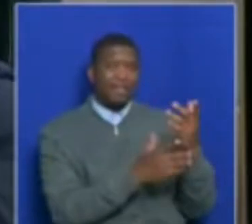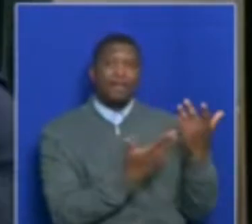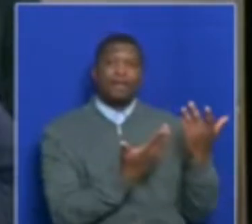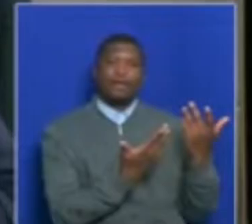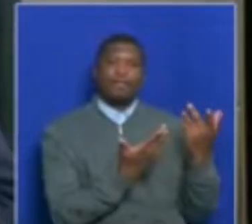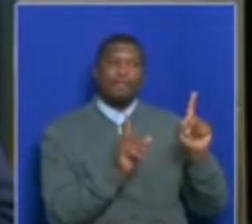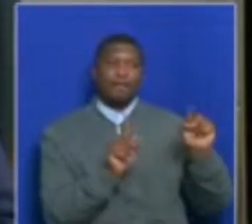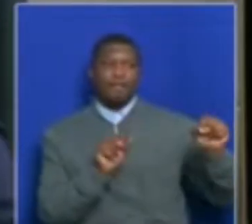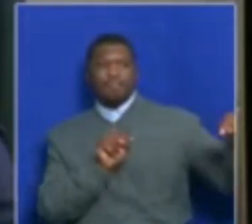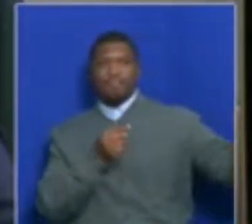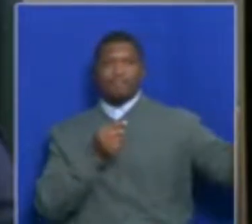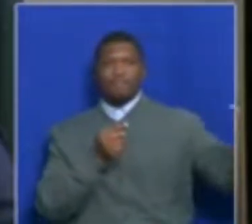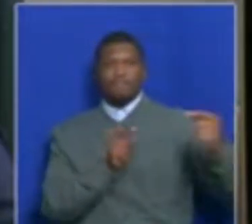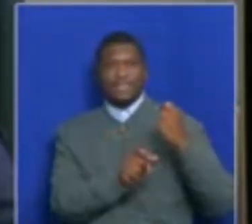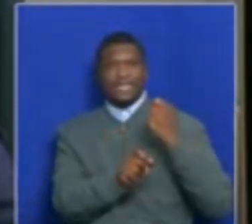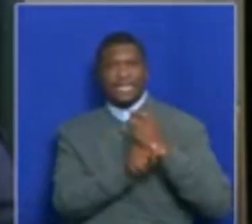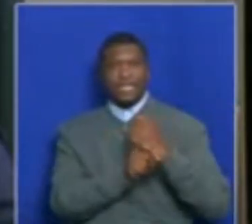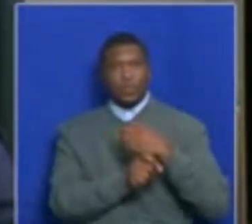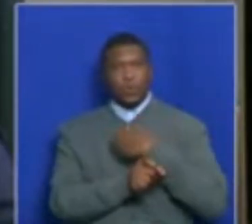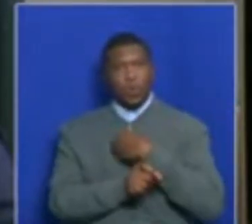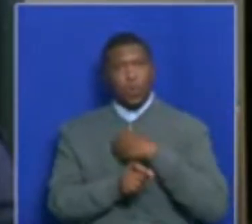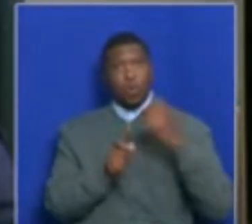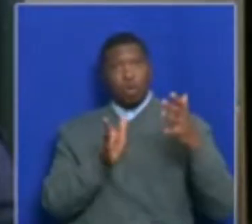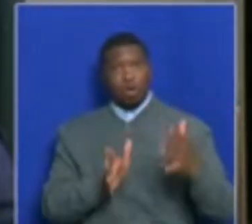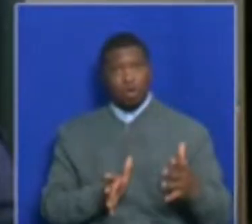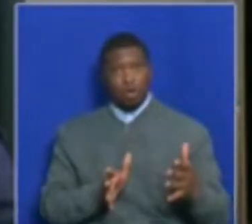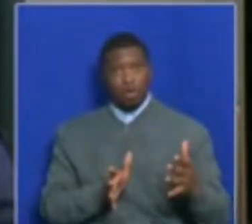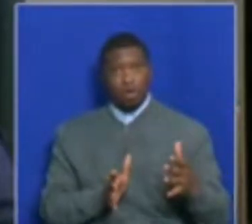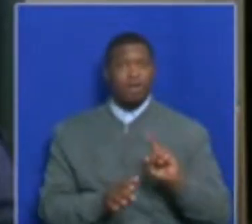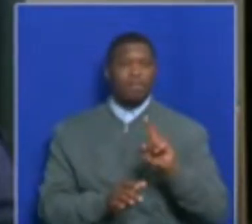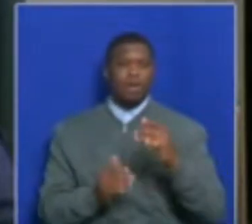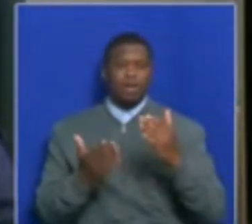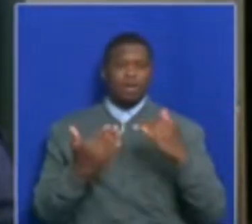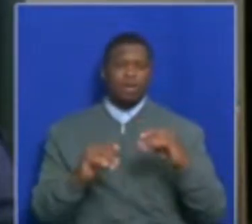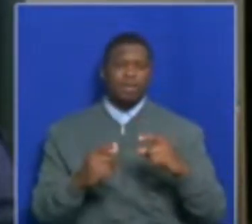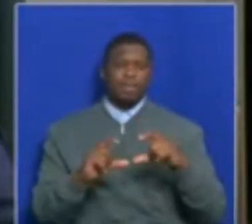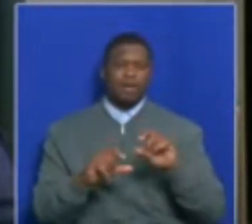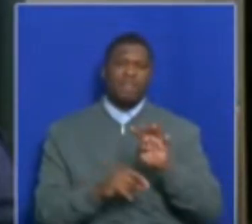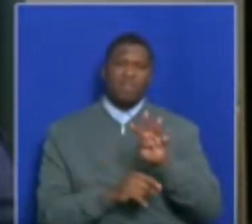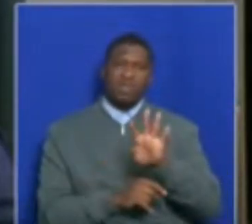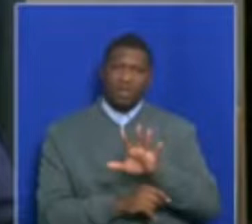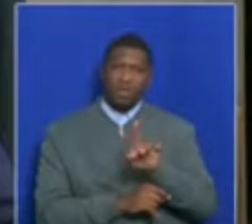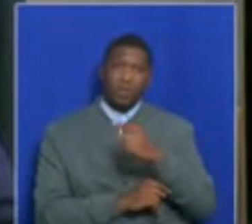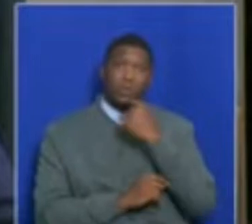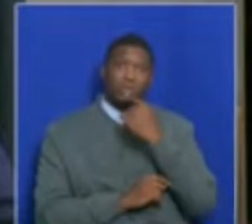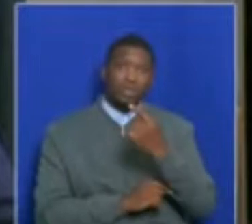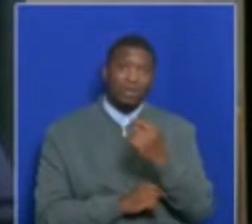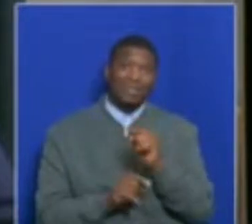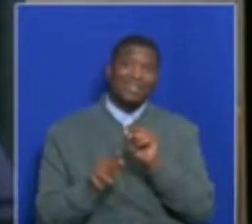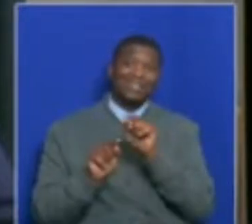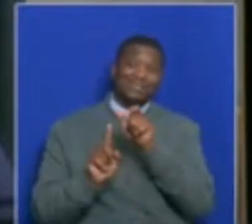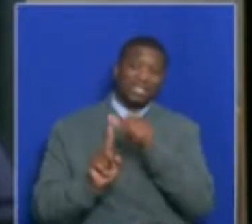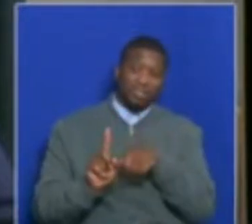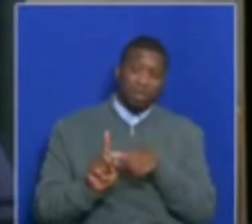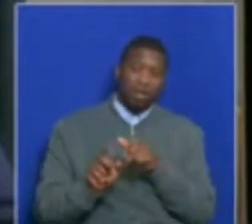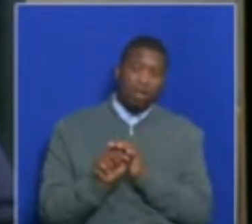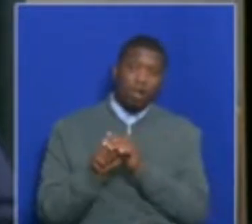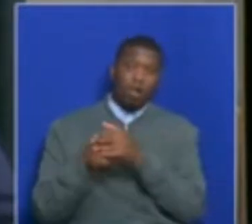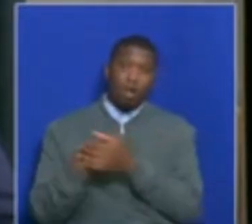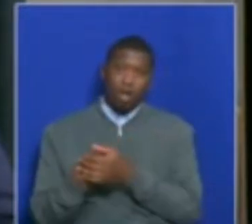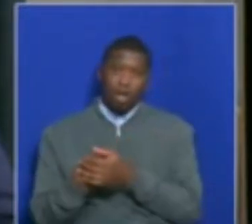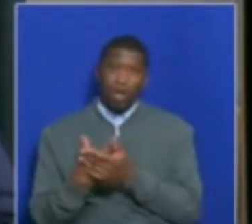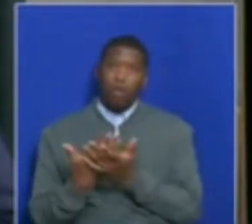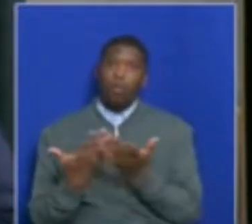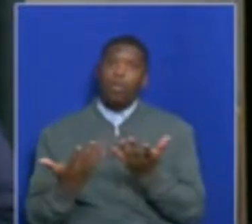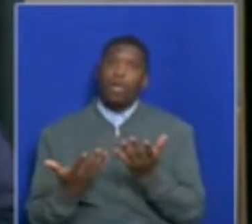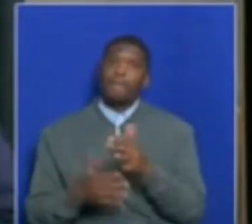45, where you mentioned death threats, you say the suspect went into hiding in the